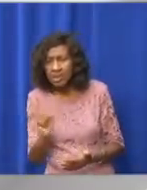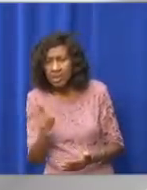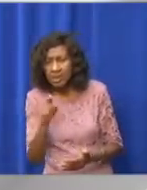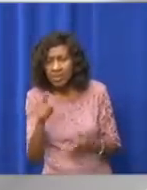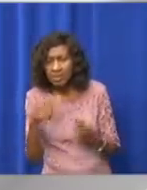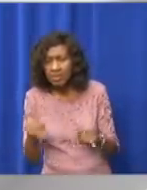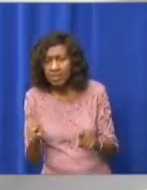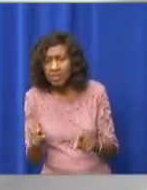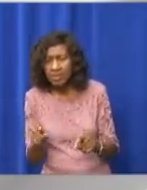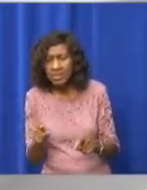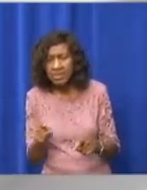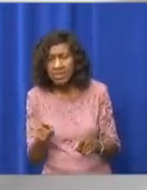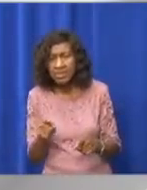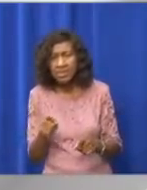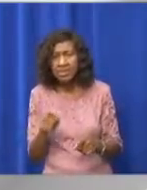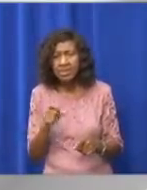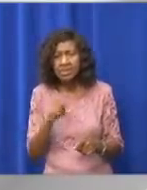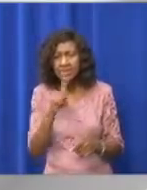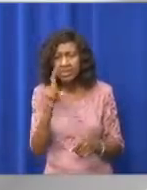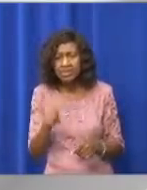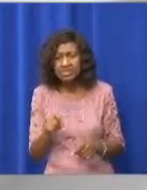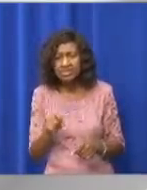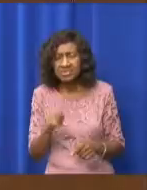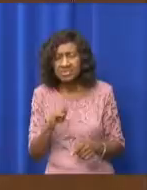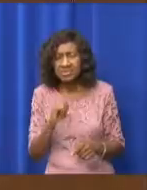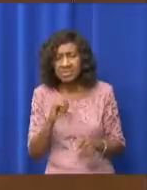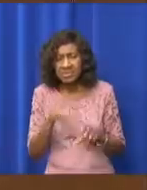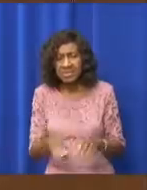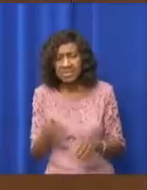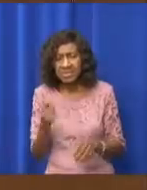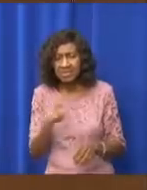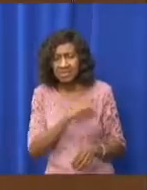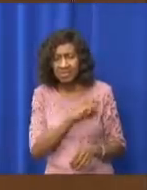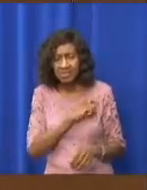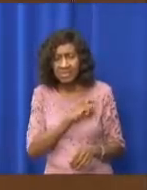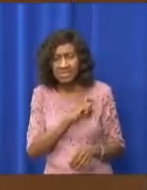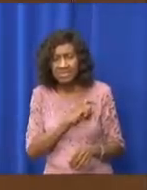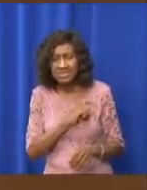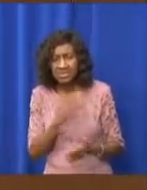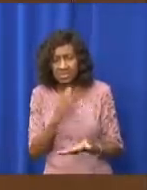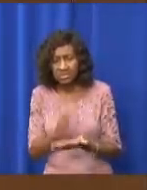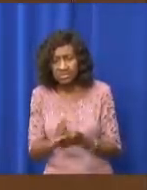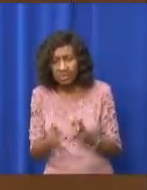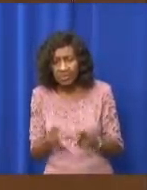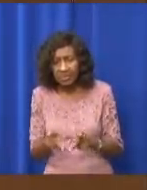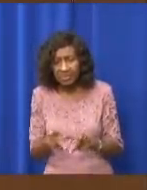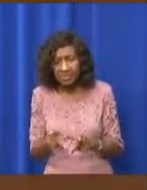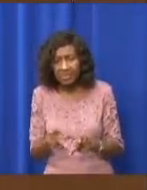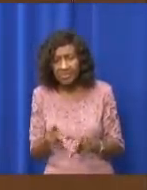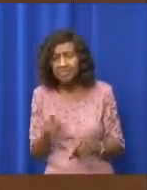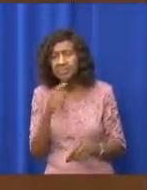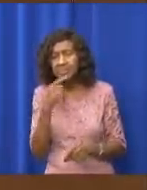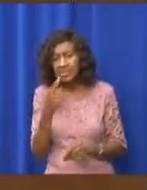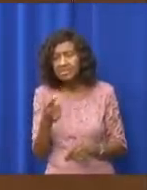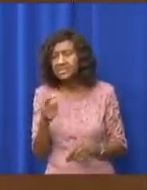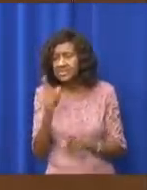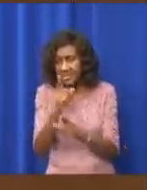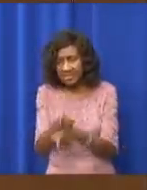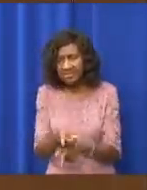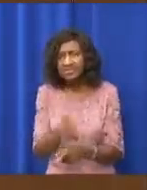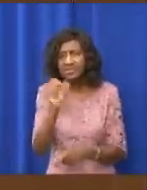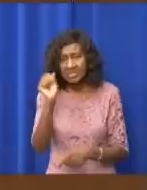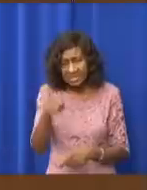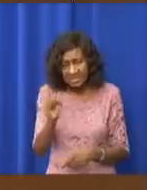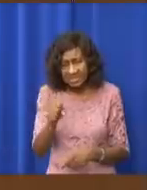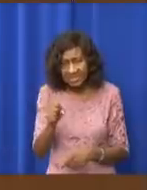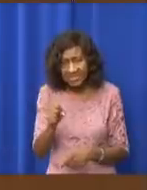police officer in his right to do that? Yes, he is, and it's contained in the regulations to ask questions to establish that it is an essential